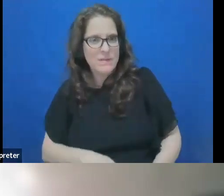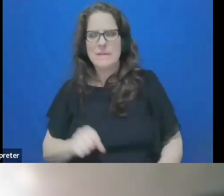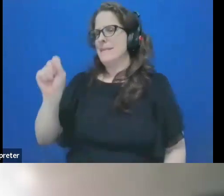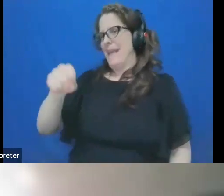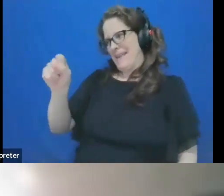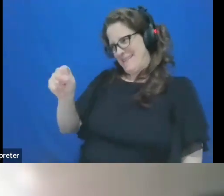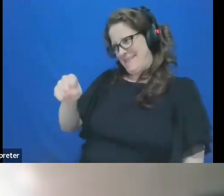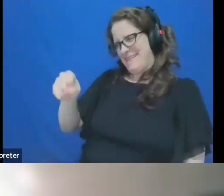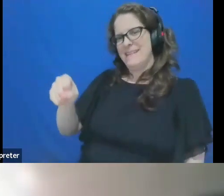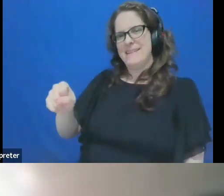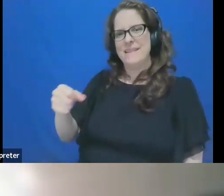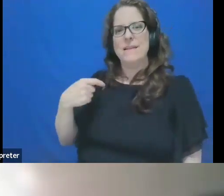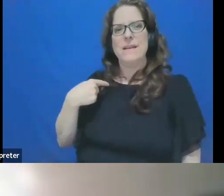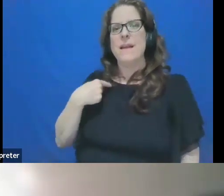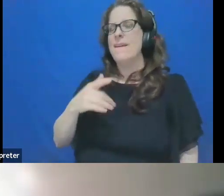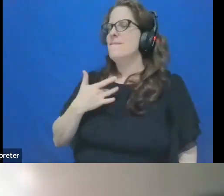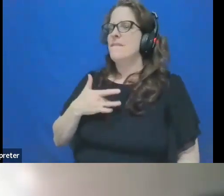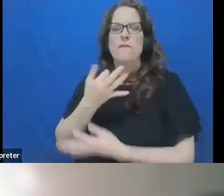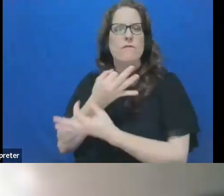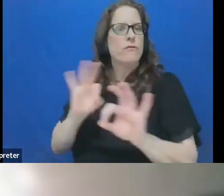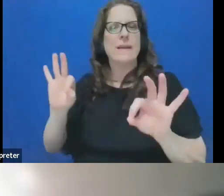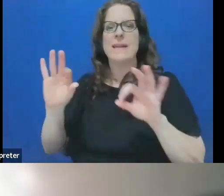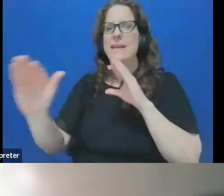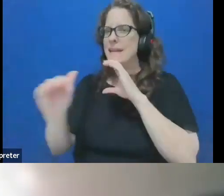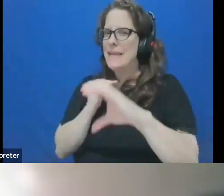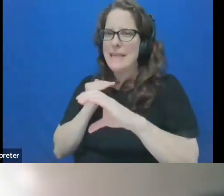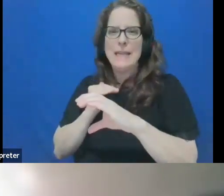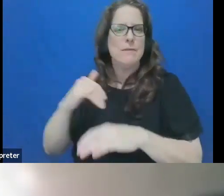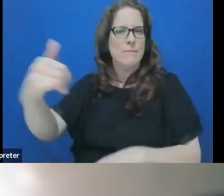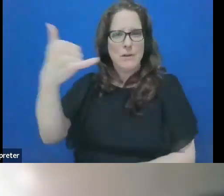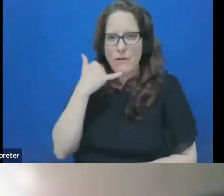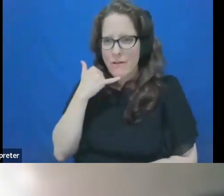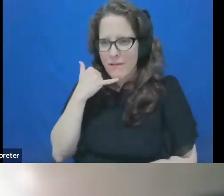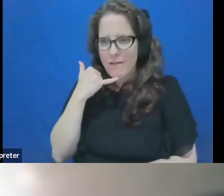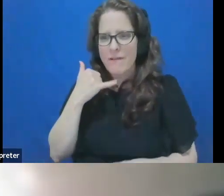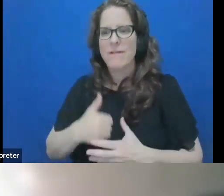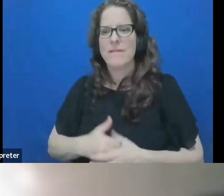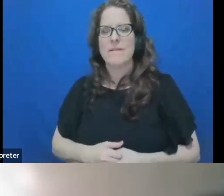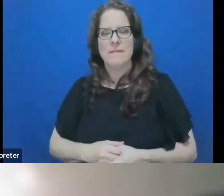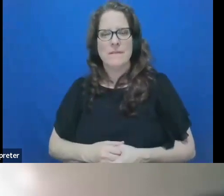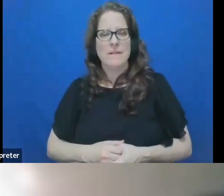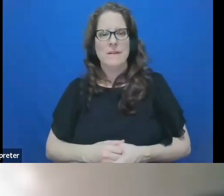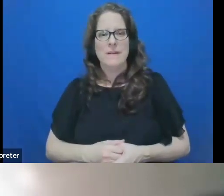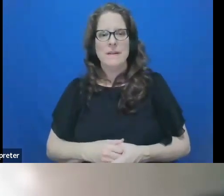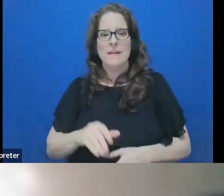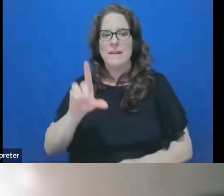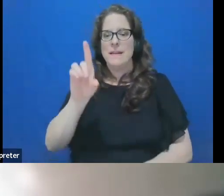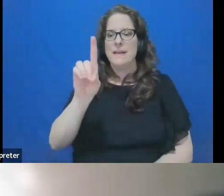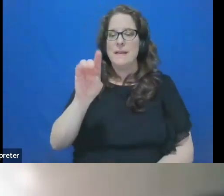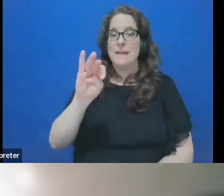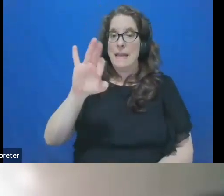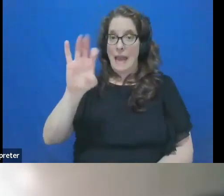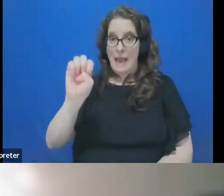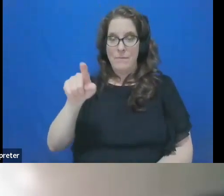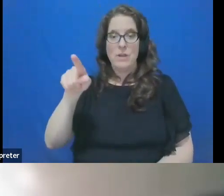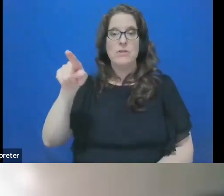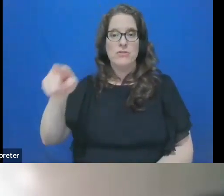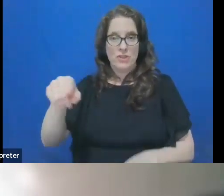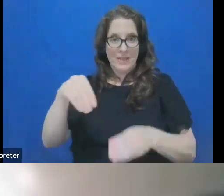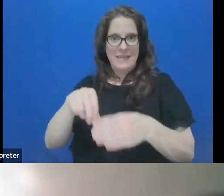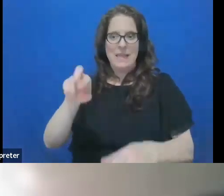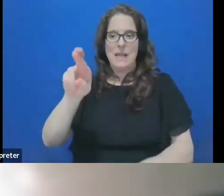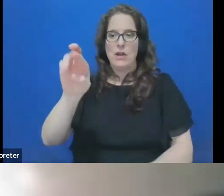Yes. Yep. Feel free to email or call. Debbie is based in Reston. I'm based